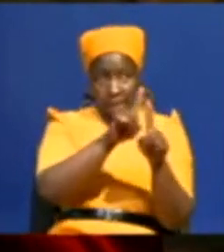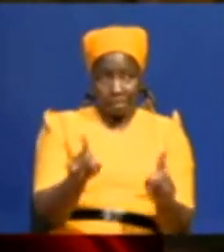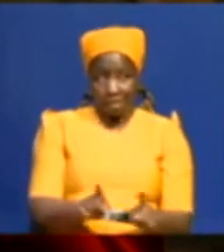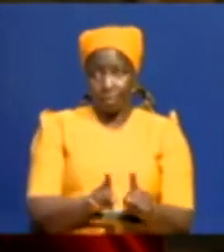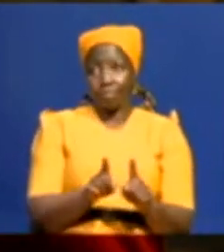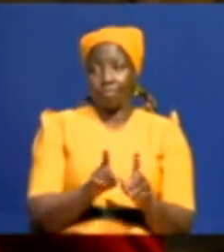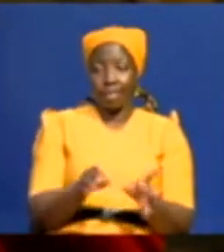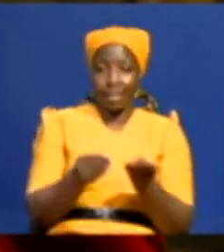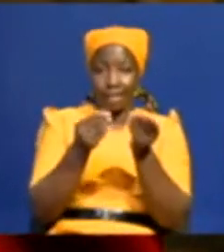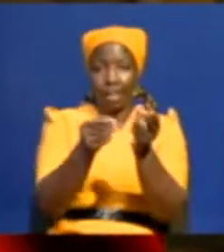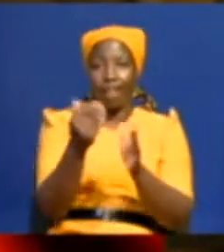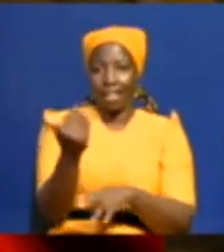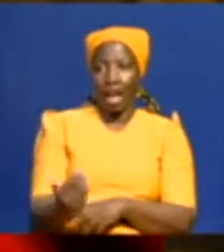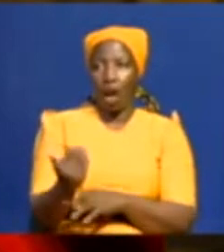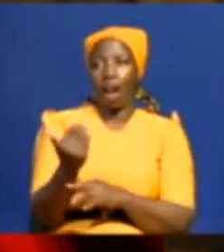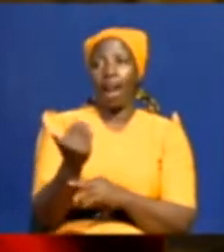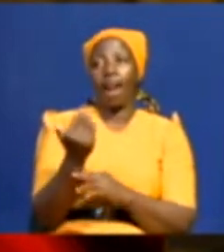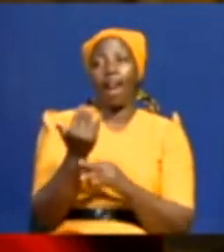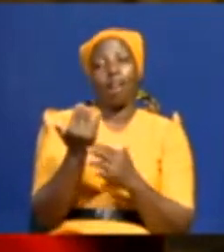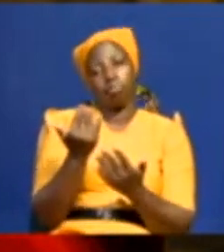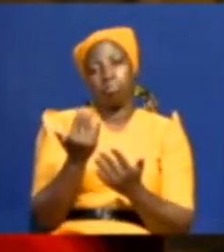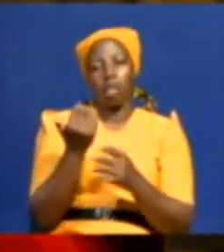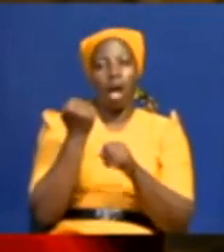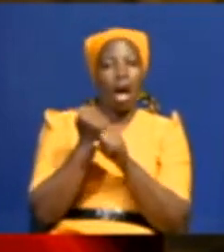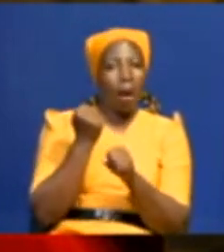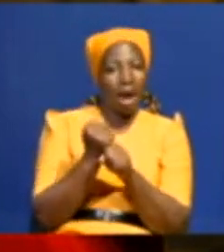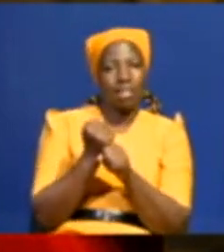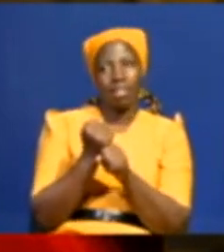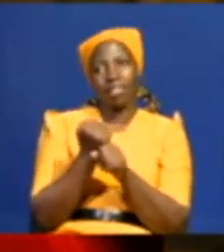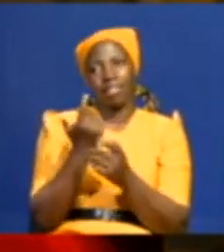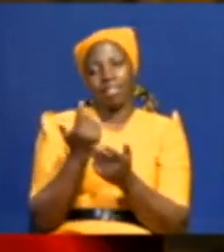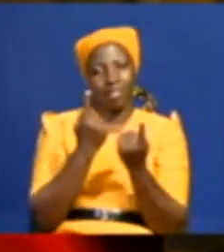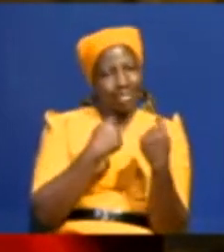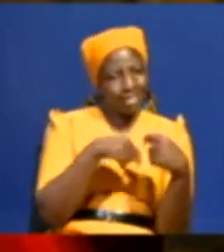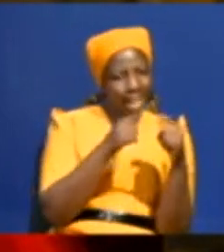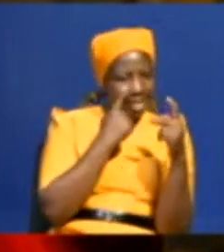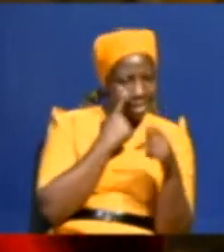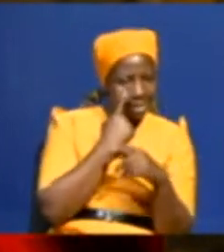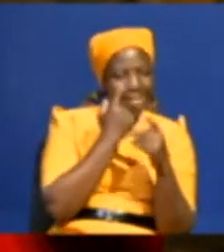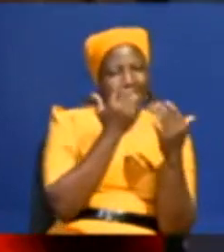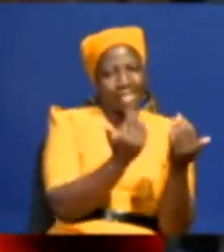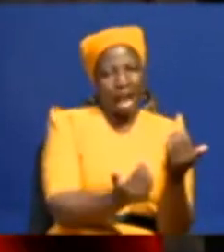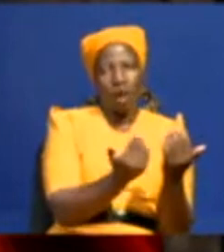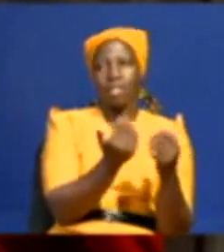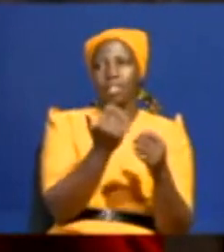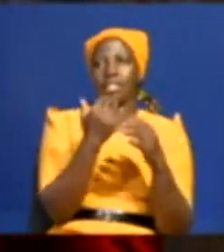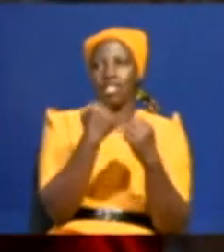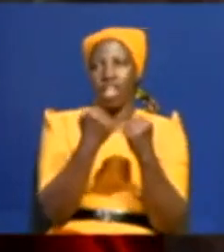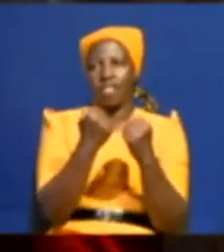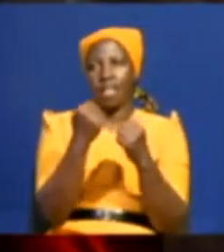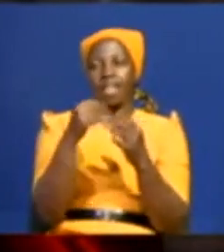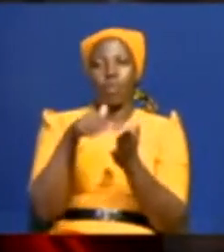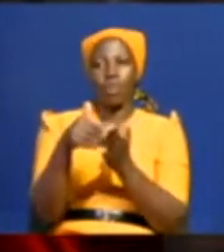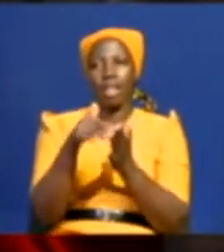it gives the child an assessment. It's like a test to see the strengths and the weaknesses of the child. I open my